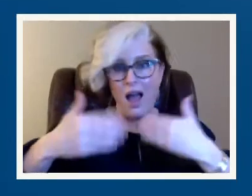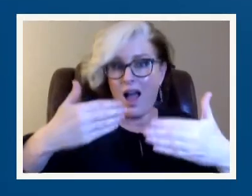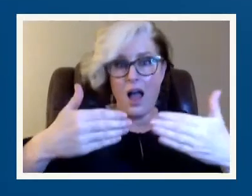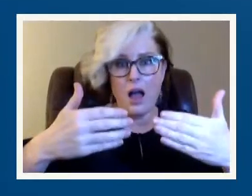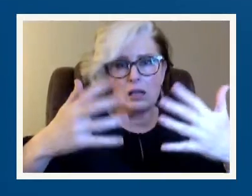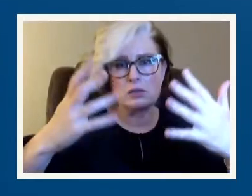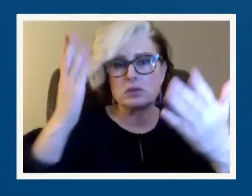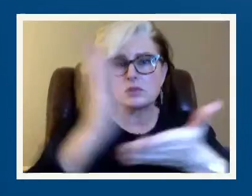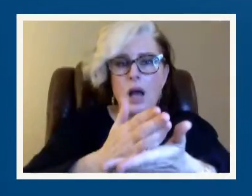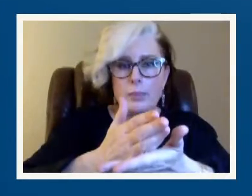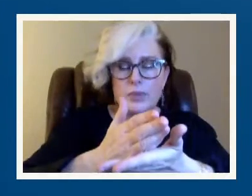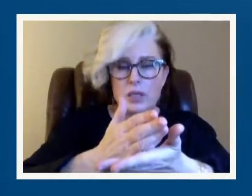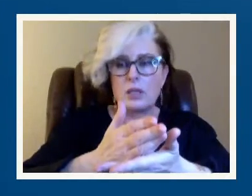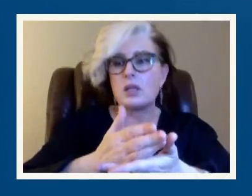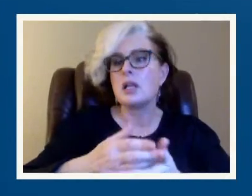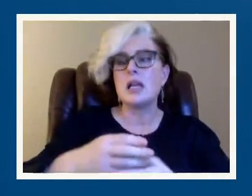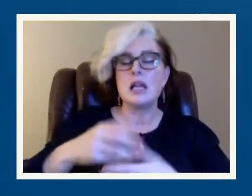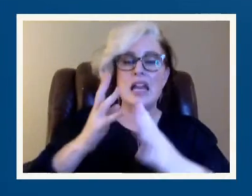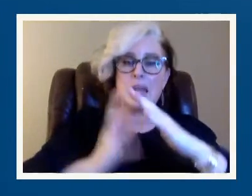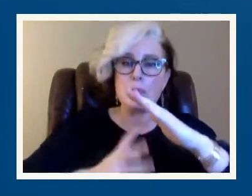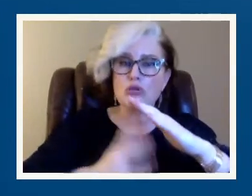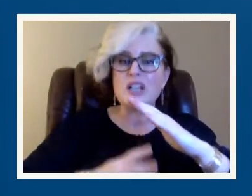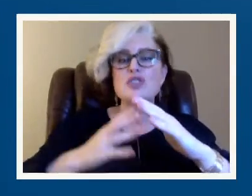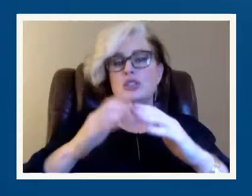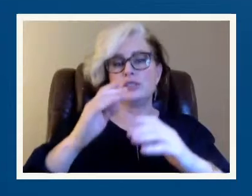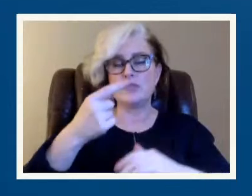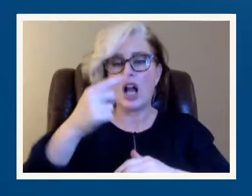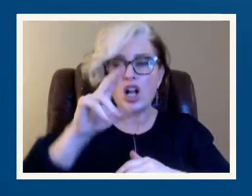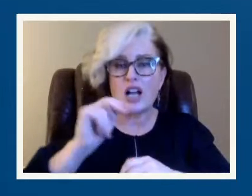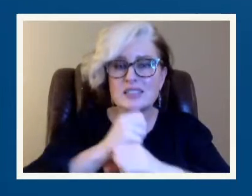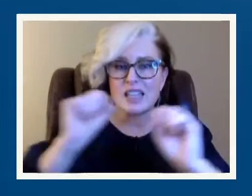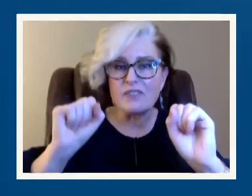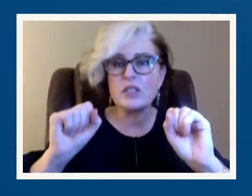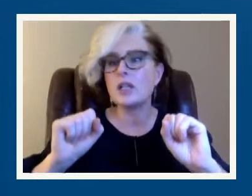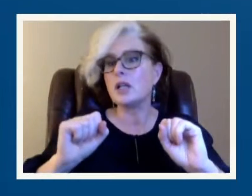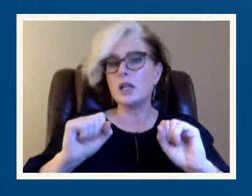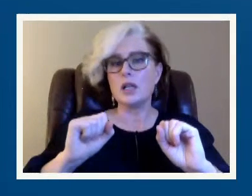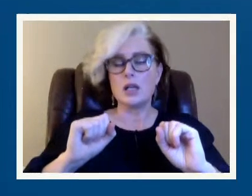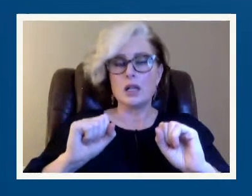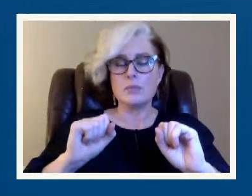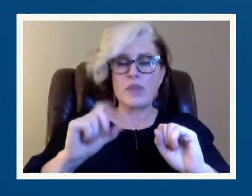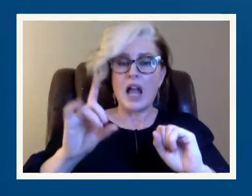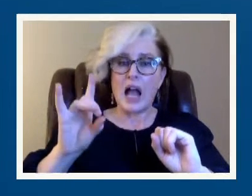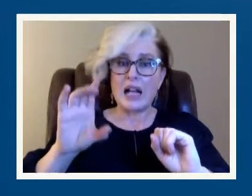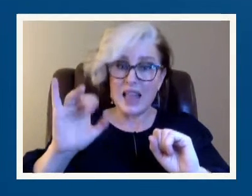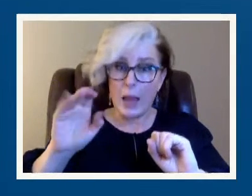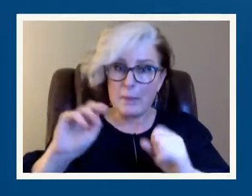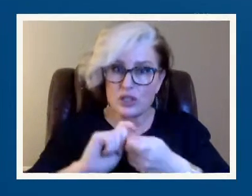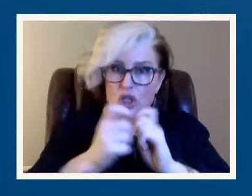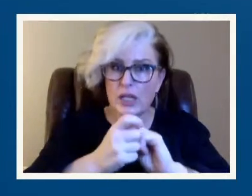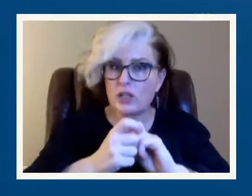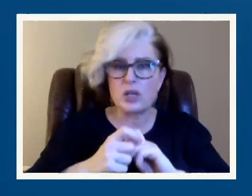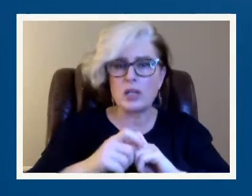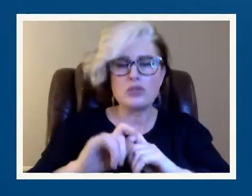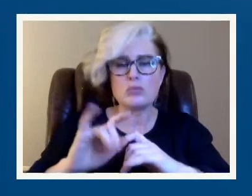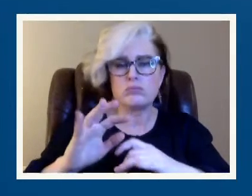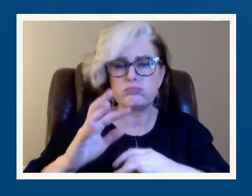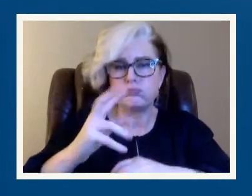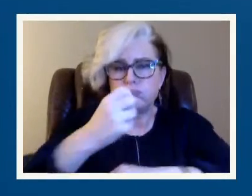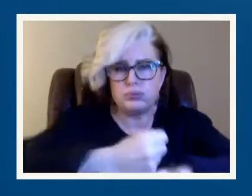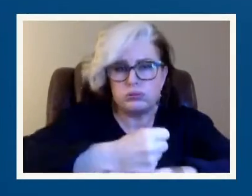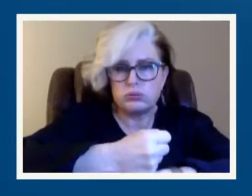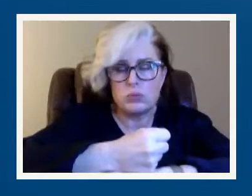immigration to gun safety to climate change, either got a lot harder or in some cases just ground to a halt.